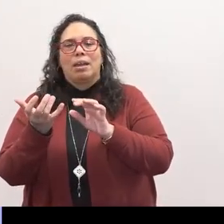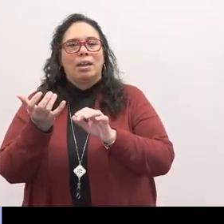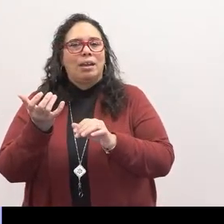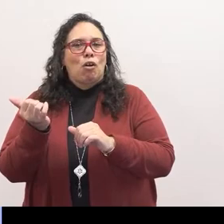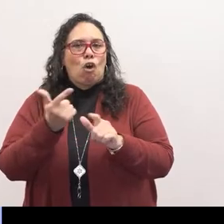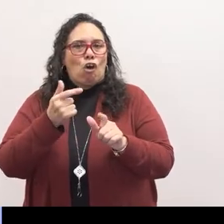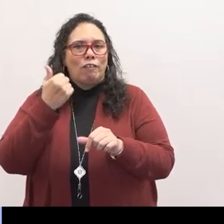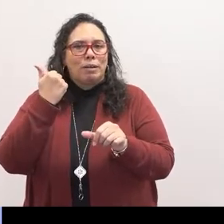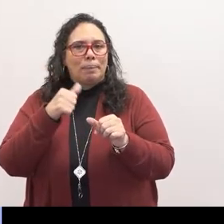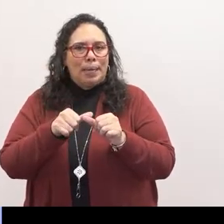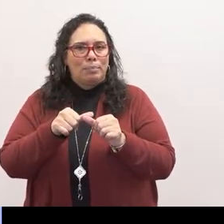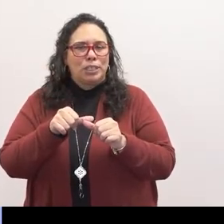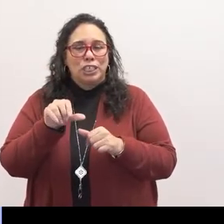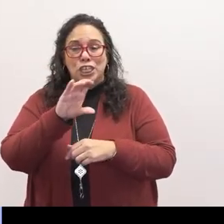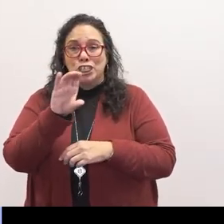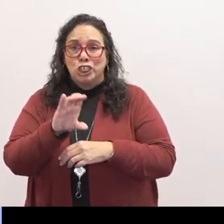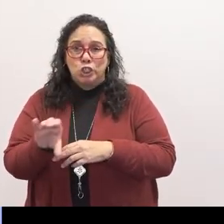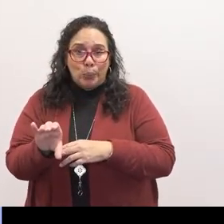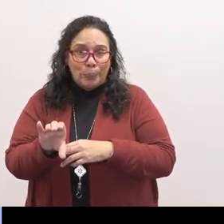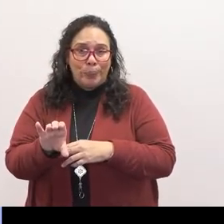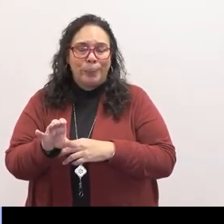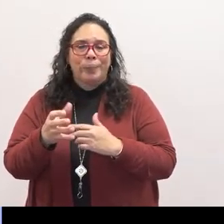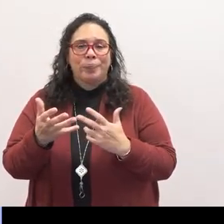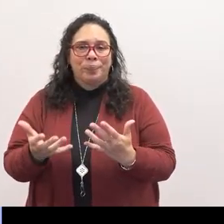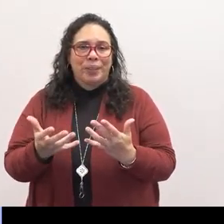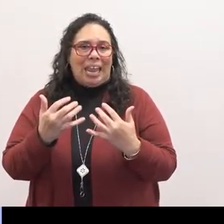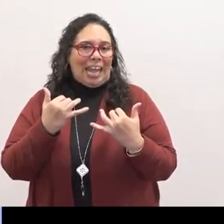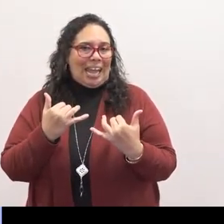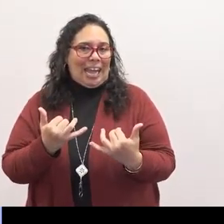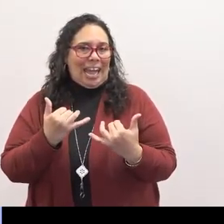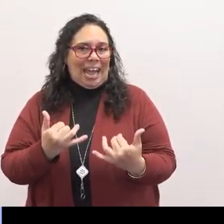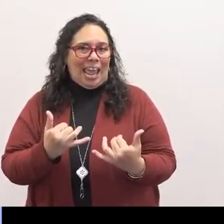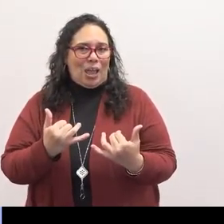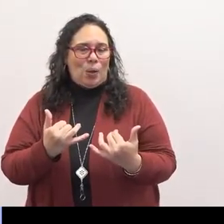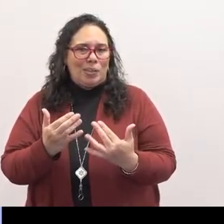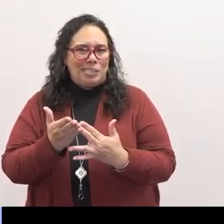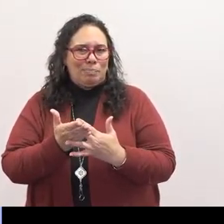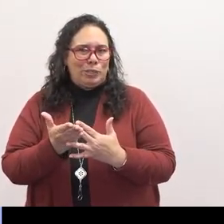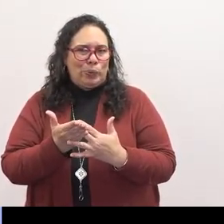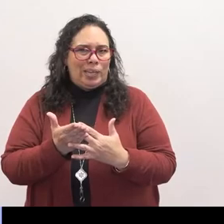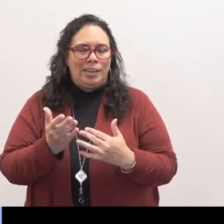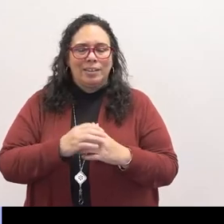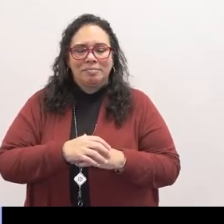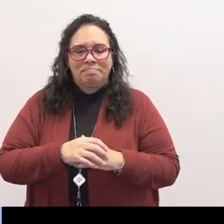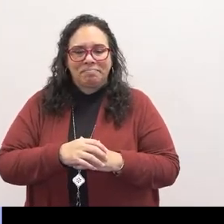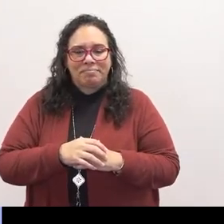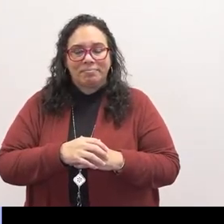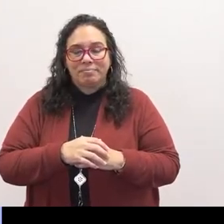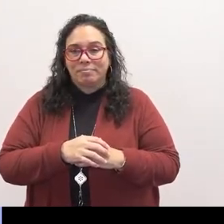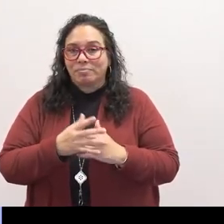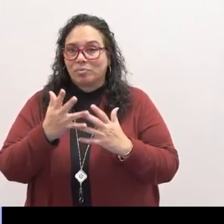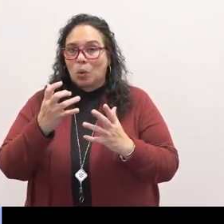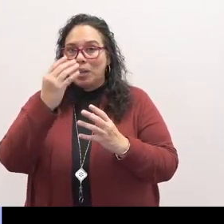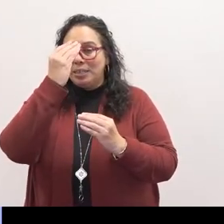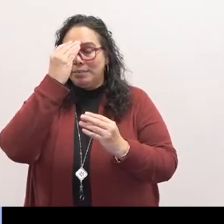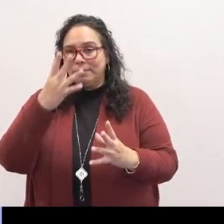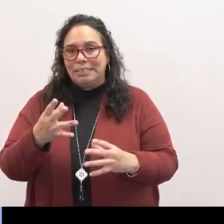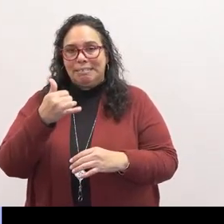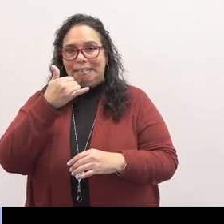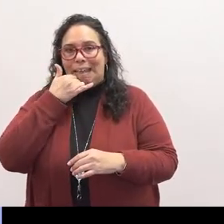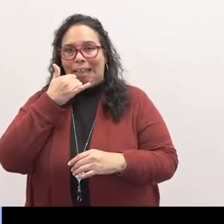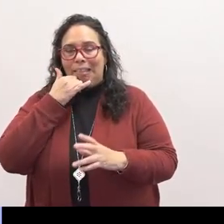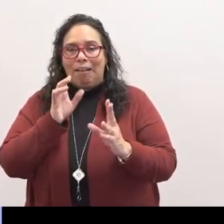remember the Zoom meetings. Now it's kind of in between. And what I just want to mention to you about teleconferencing